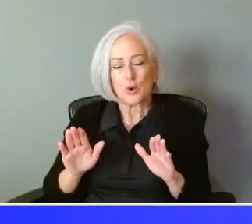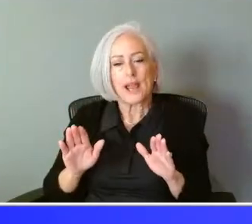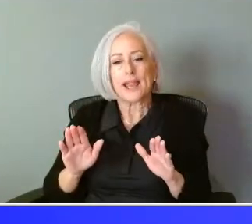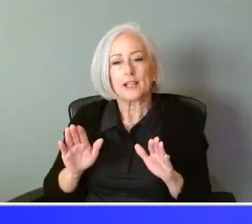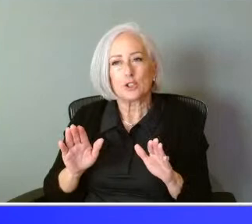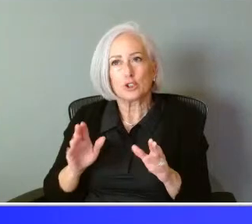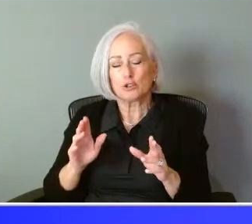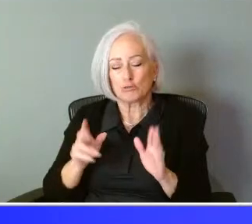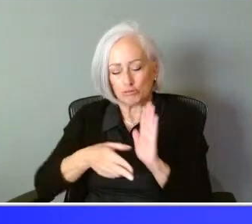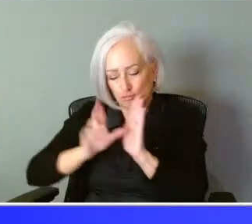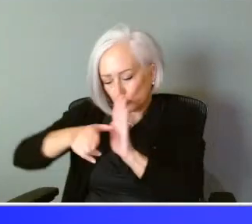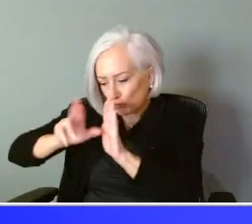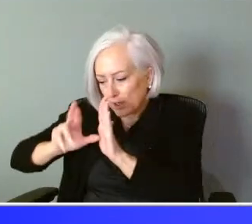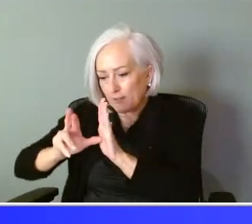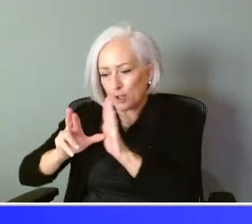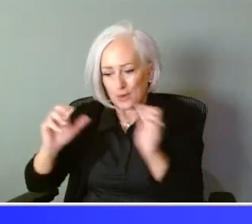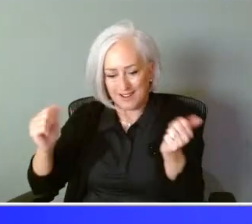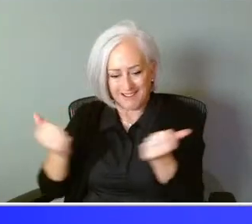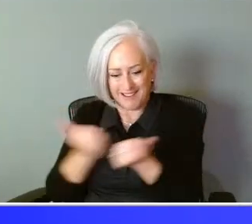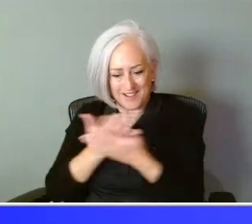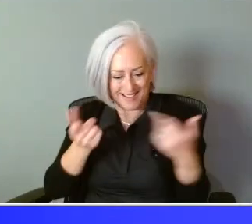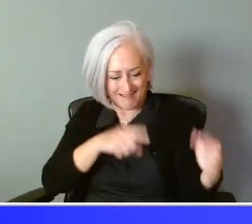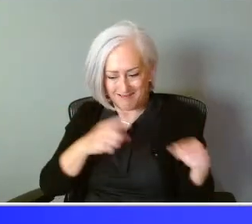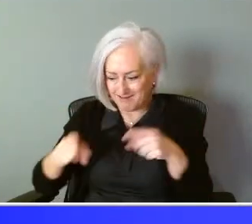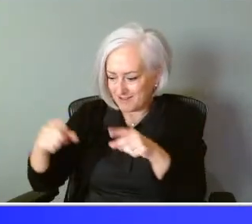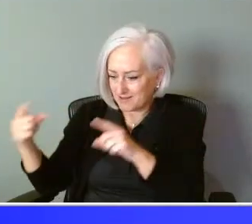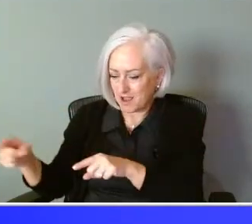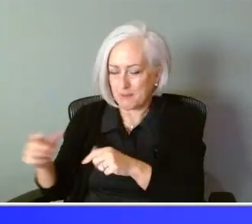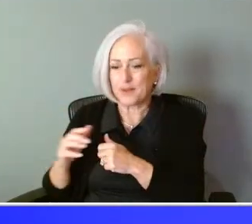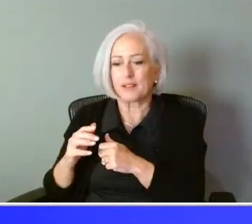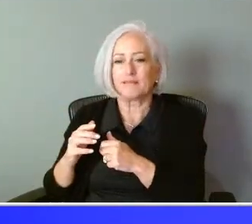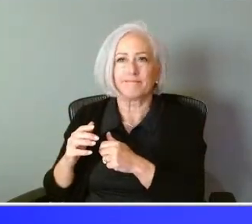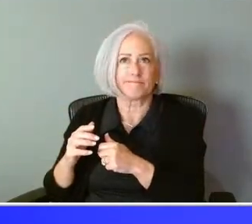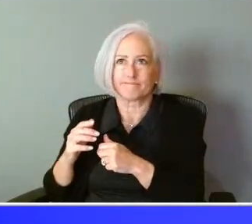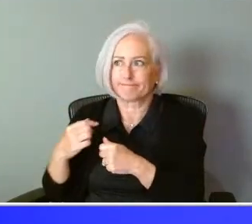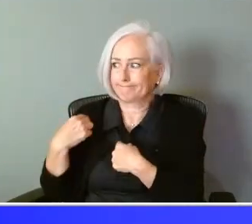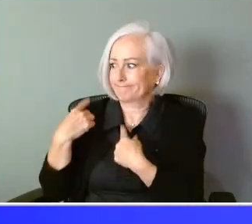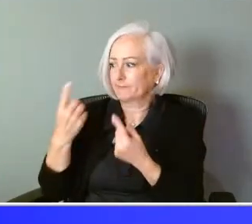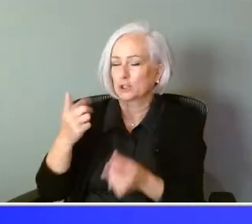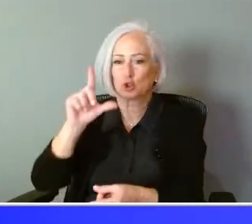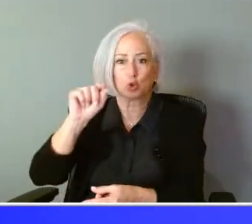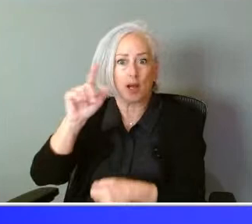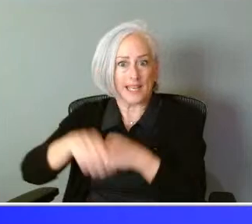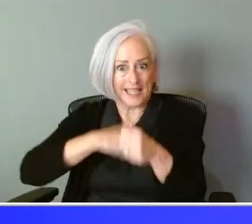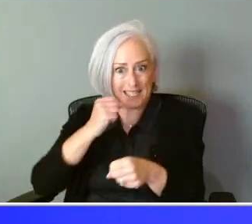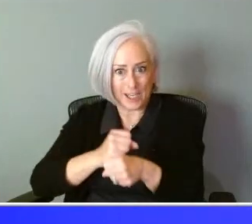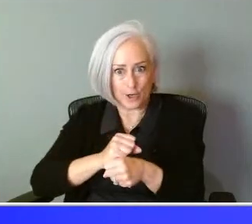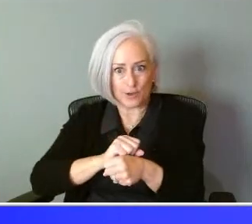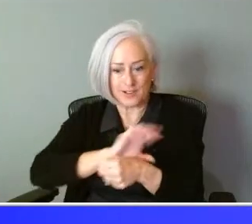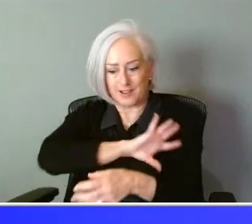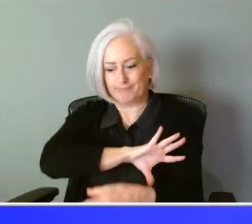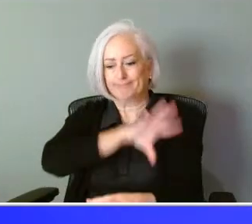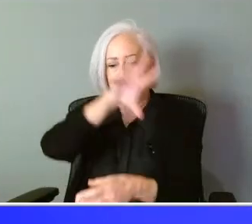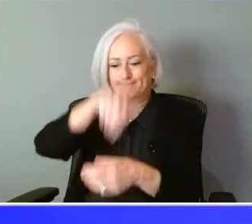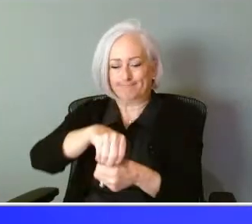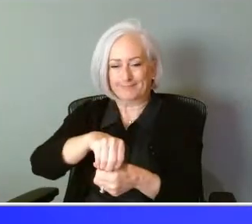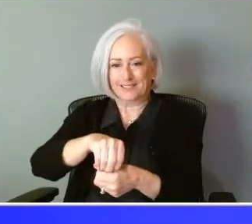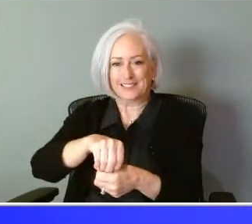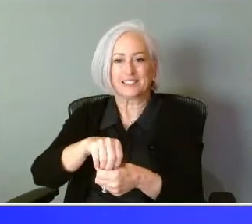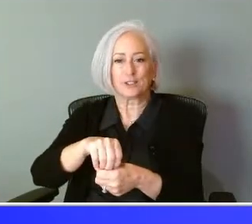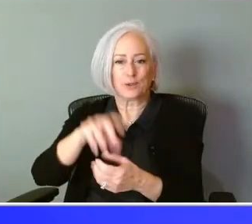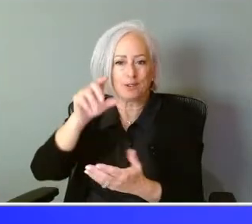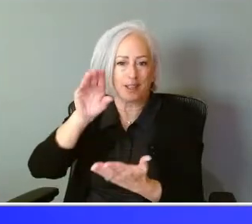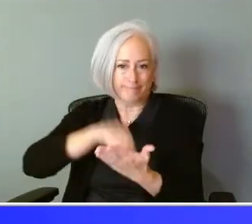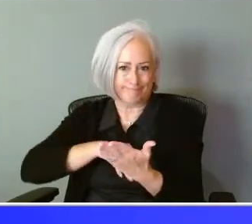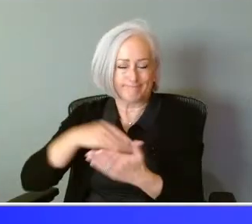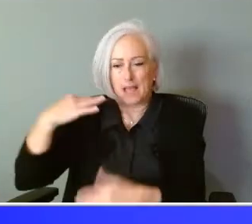review all of the things that have happened over the last 20 years and put that into our application. And